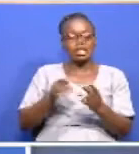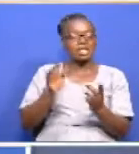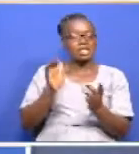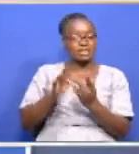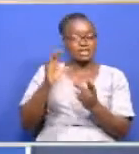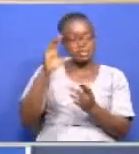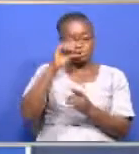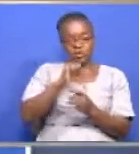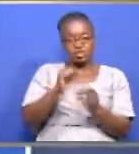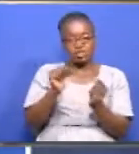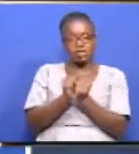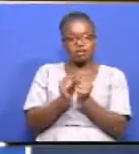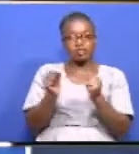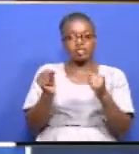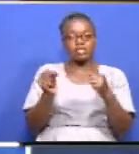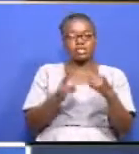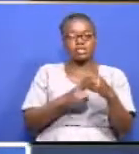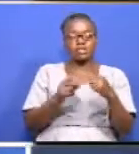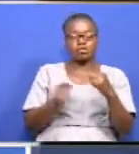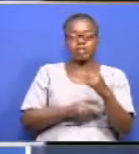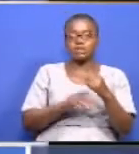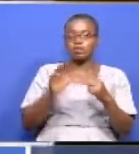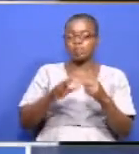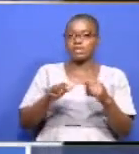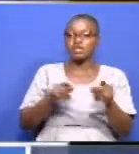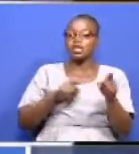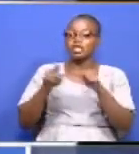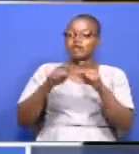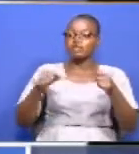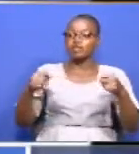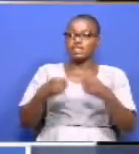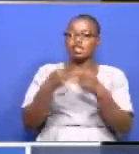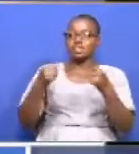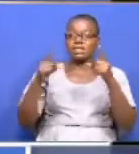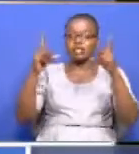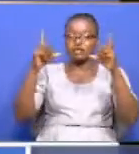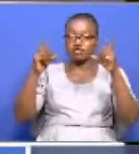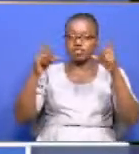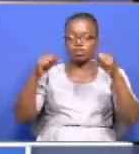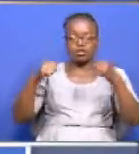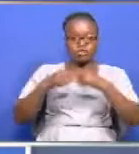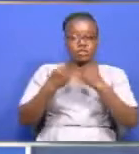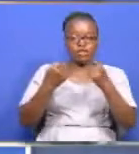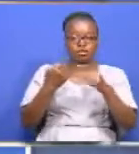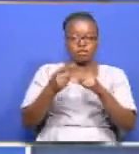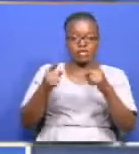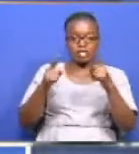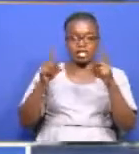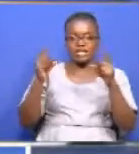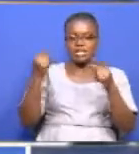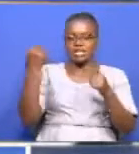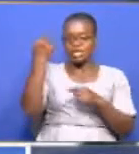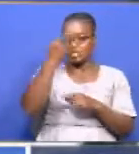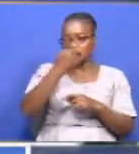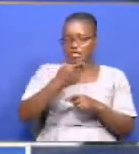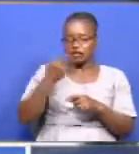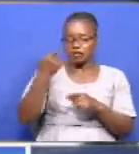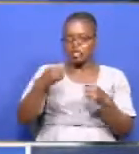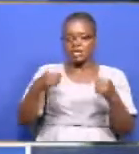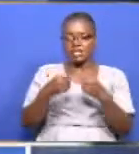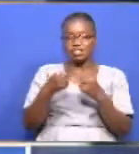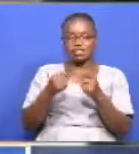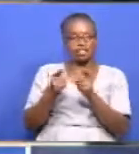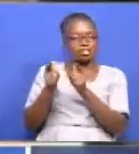the 17th of May last year due to a traffic accident and also provided a photo of the crash. However, the image was found to be from an accident recorded